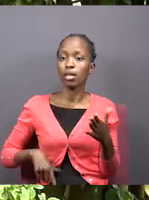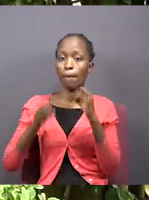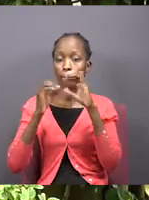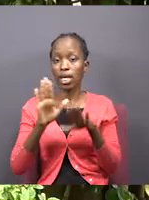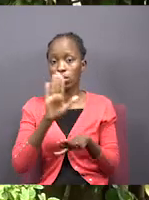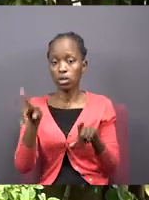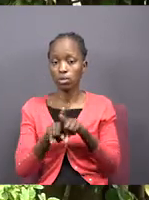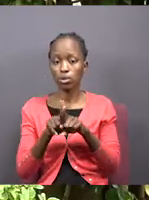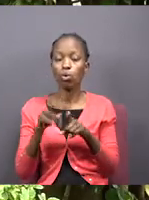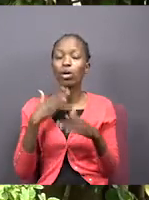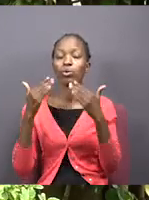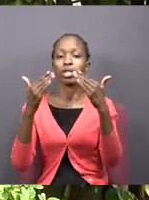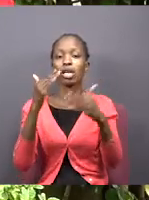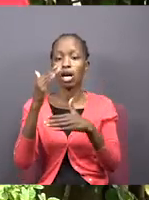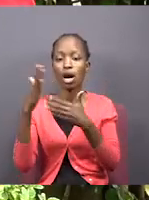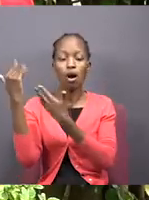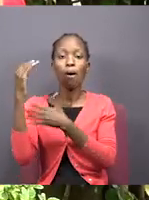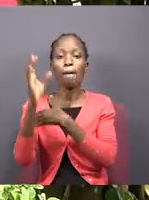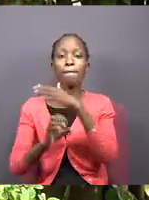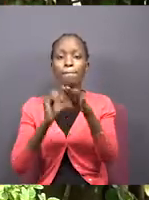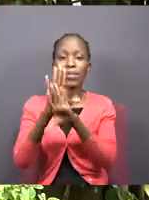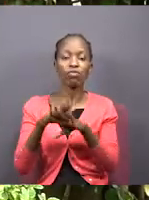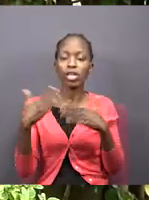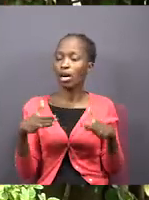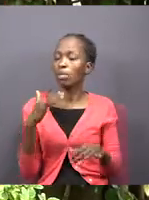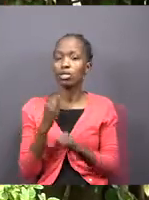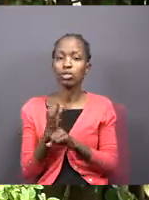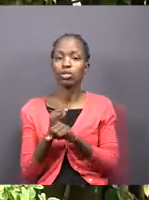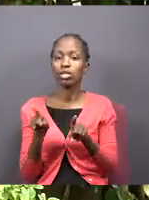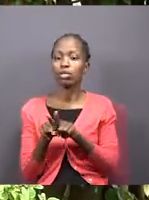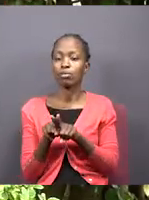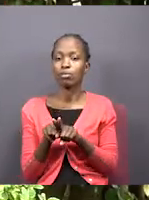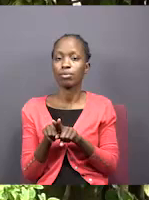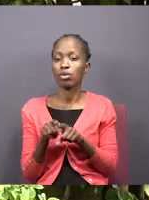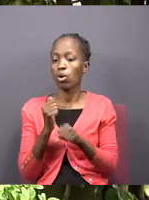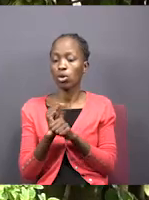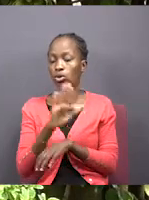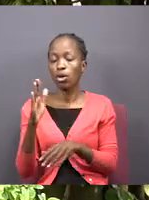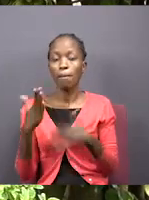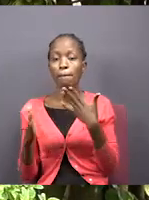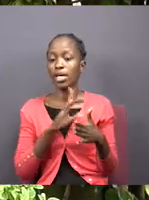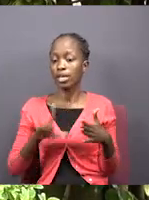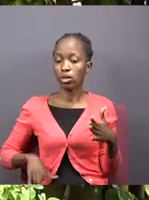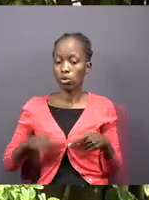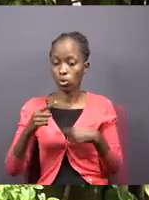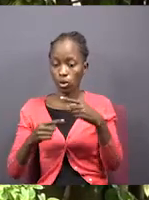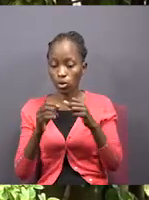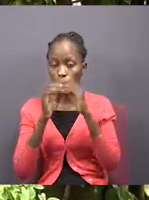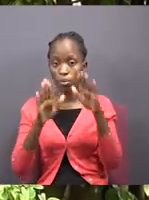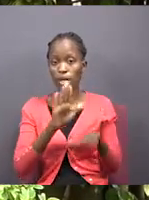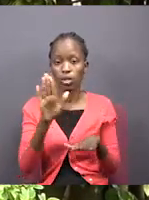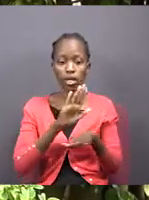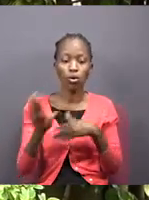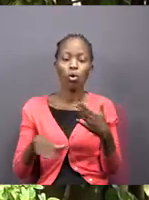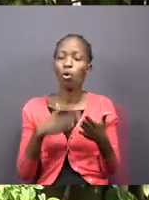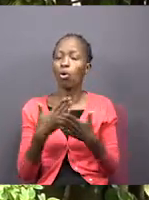you. We want also to appreciate Hope Media for the wonderful job and for the production. May the Lord continue to bless you.